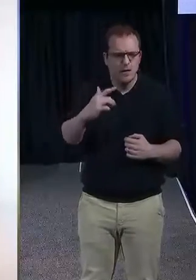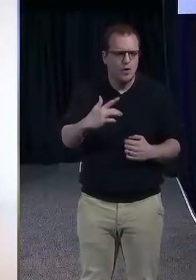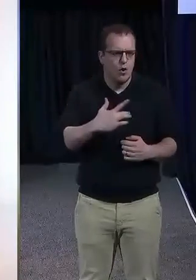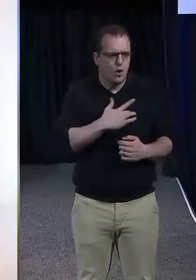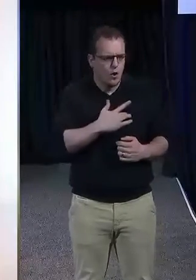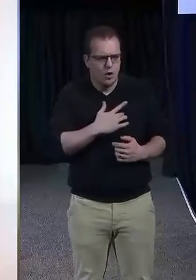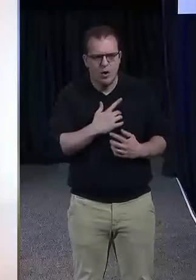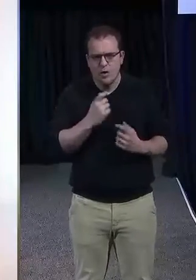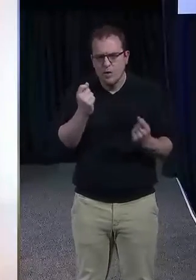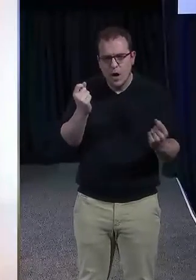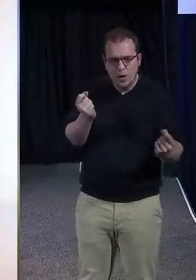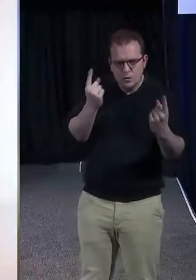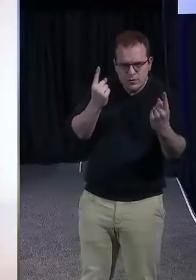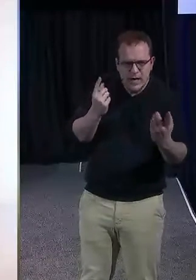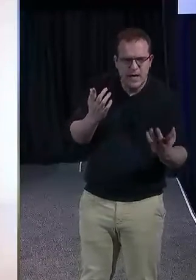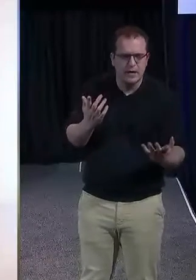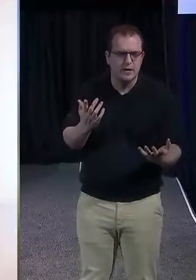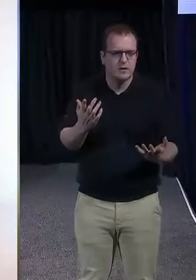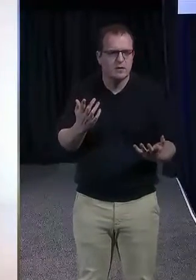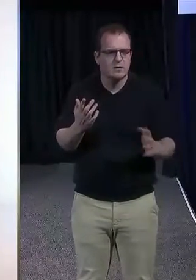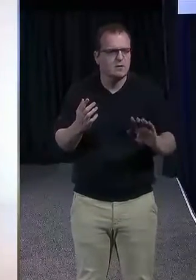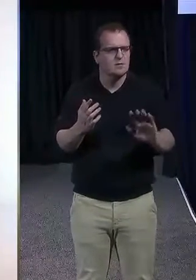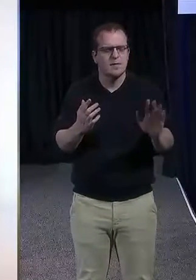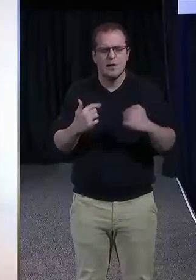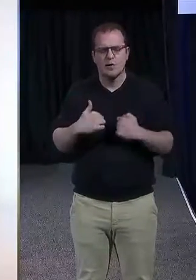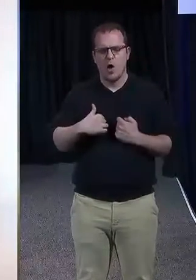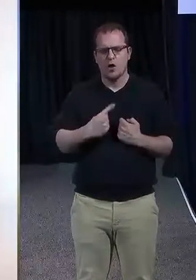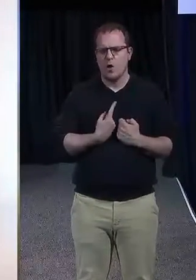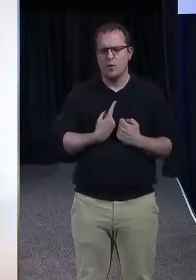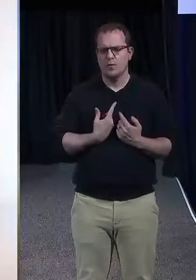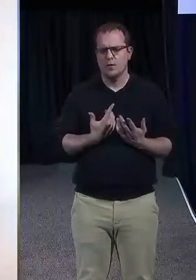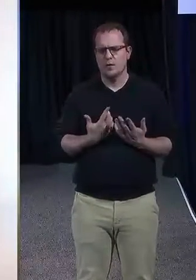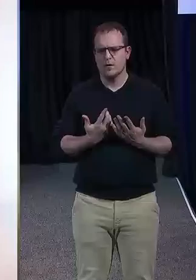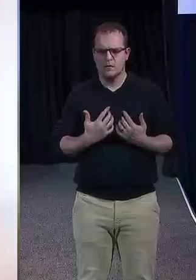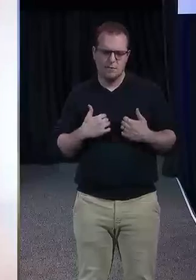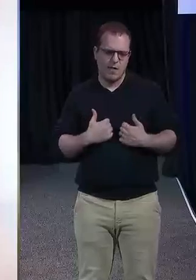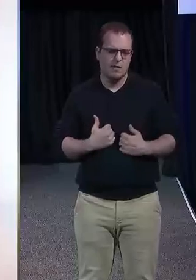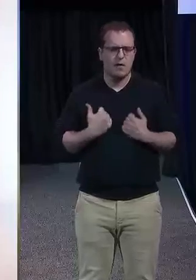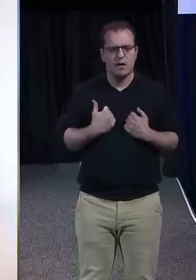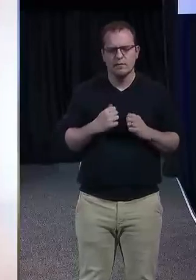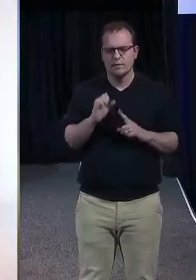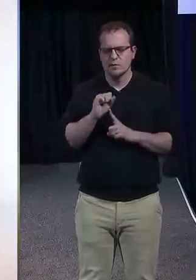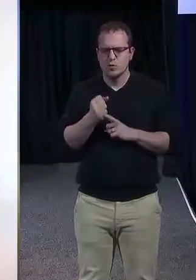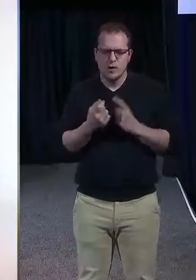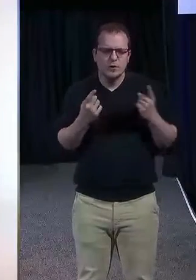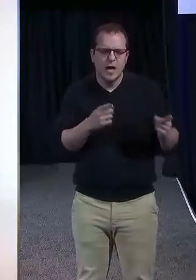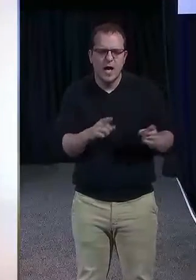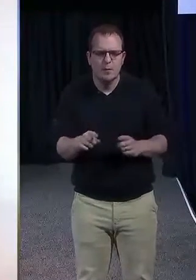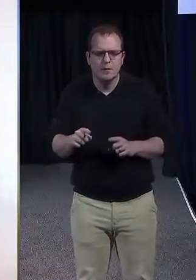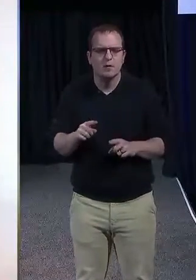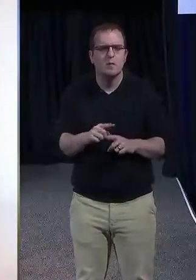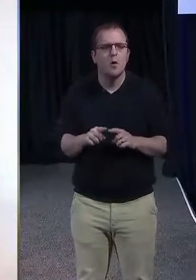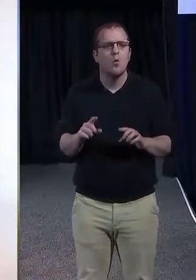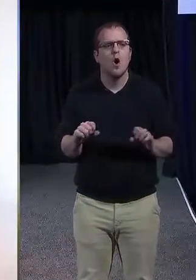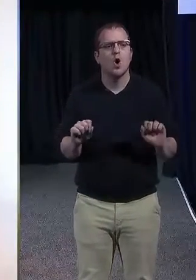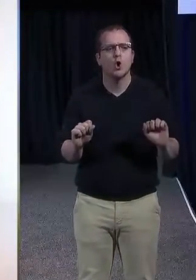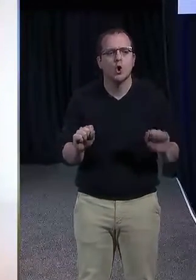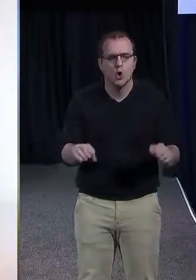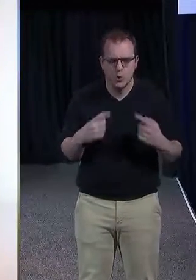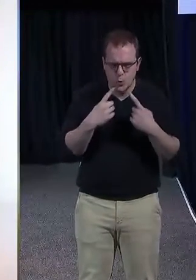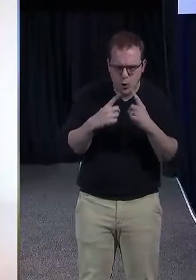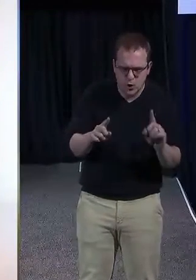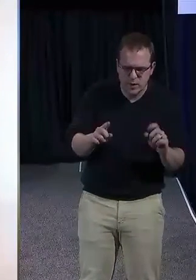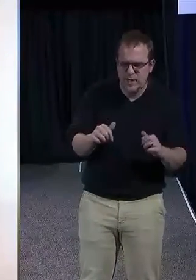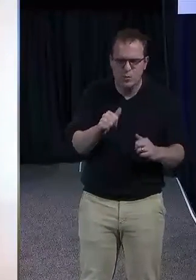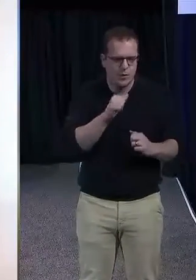the understanding, not only of life circumstances, but what could work and what could